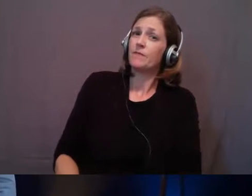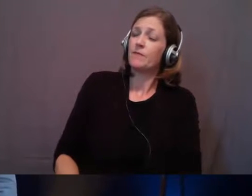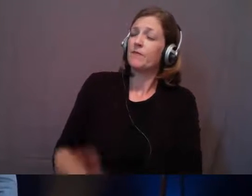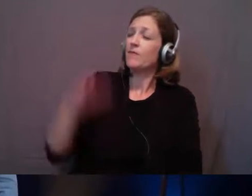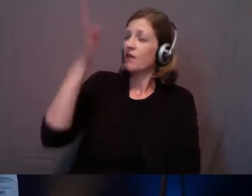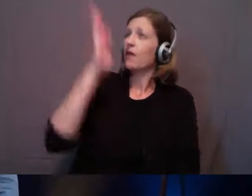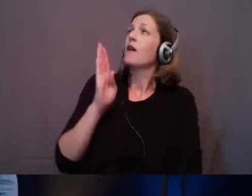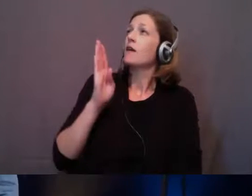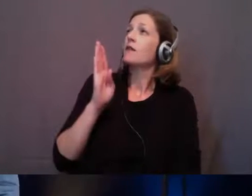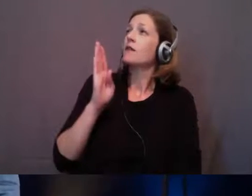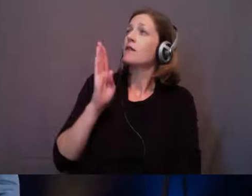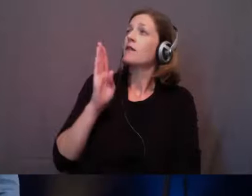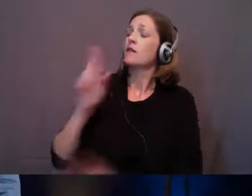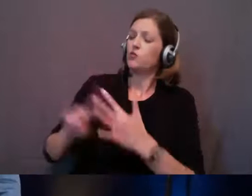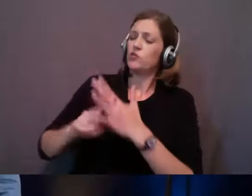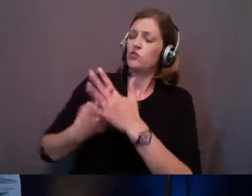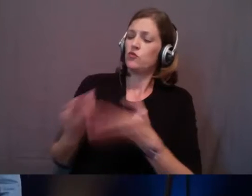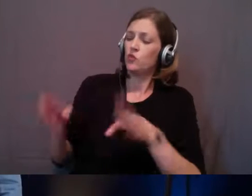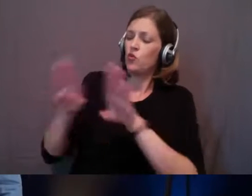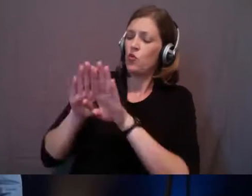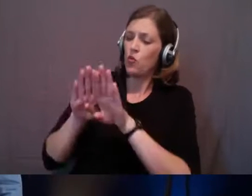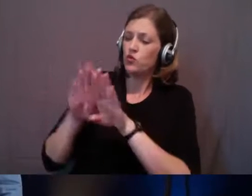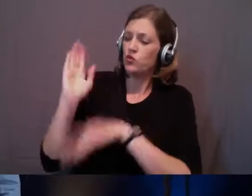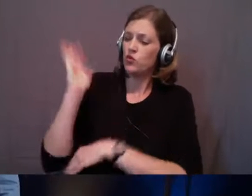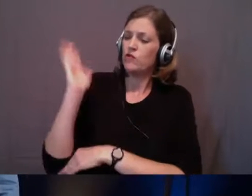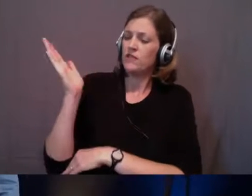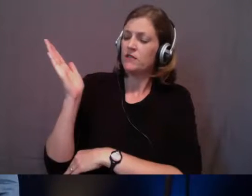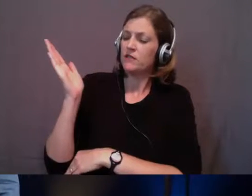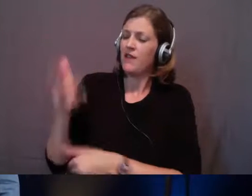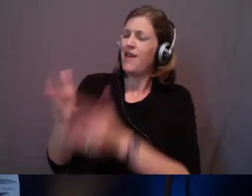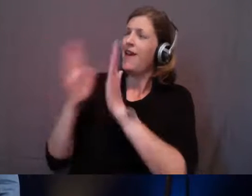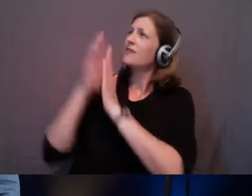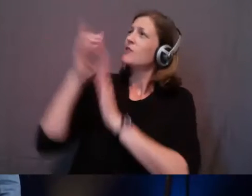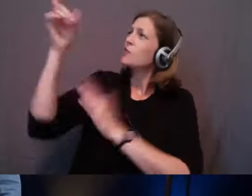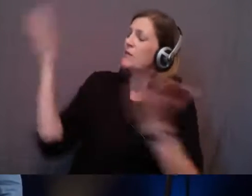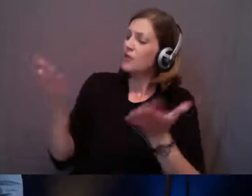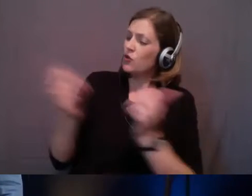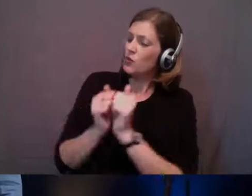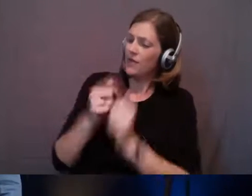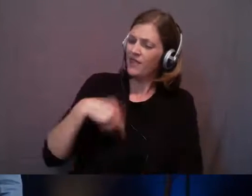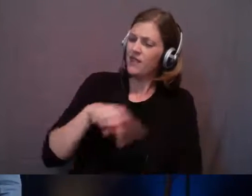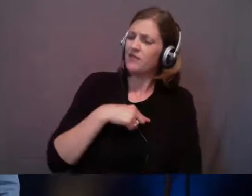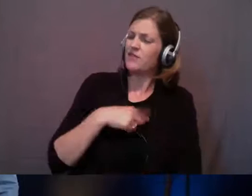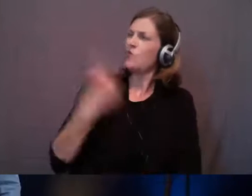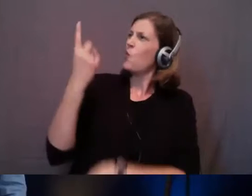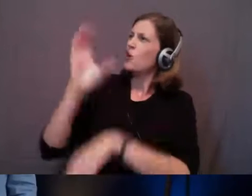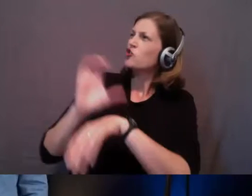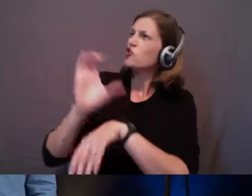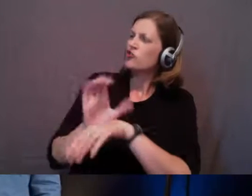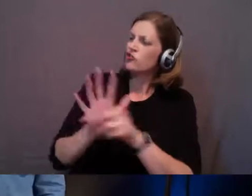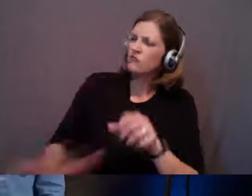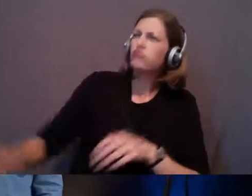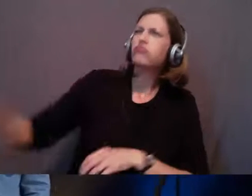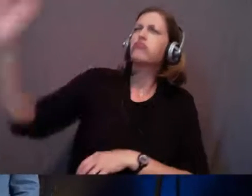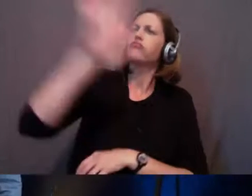God, as we get ready to close out this service, I ask that you be with us. We're one church in thousands of locations right now.